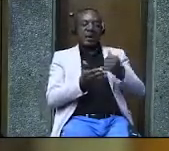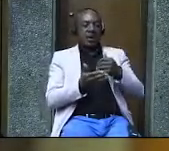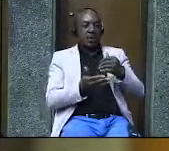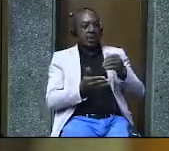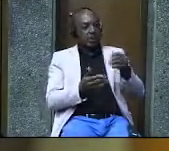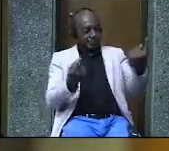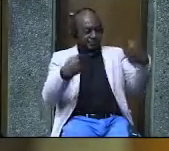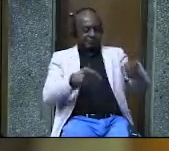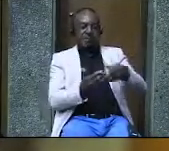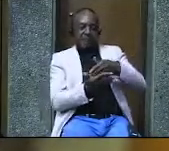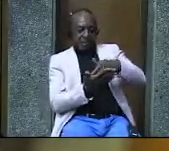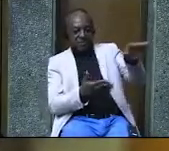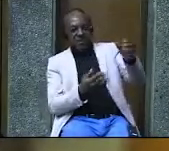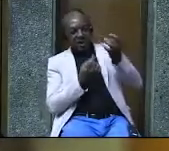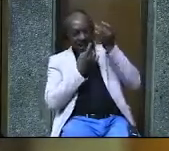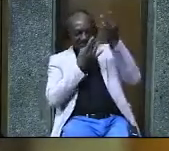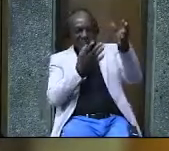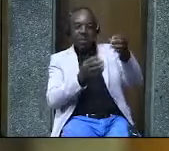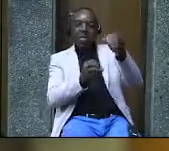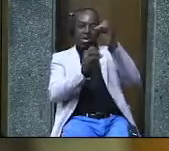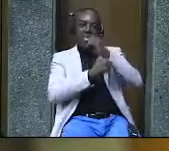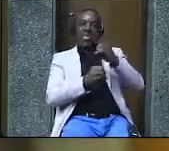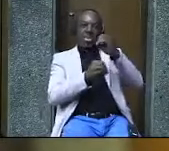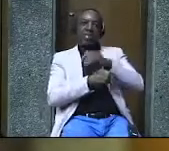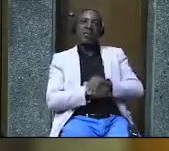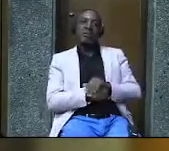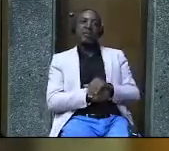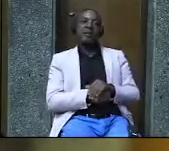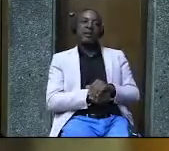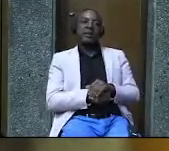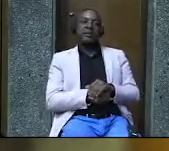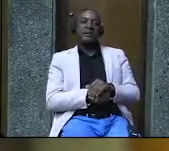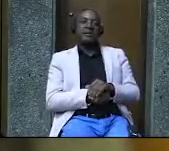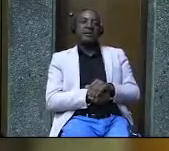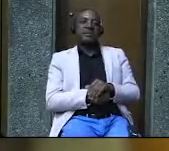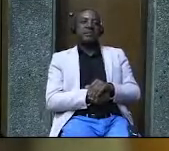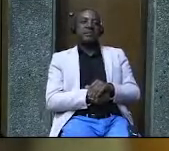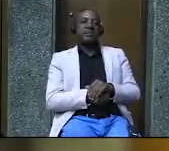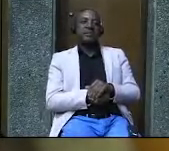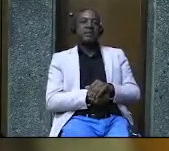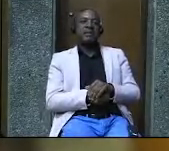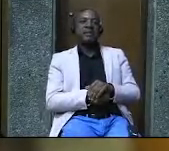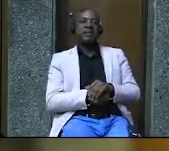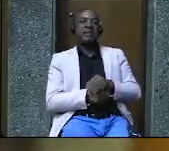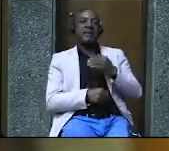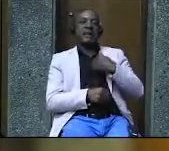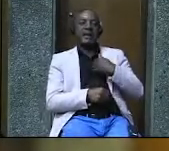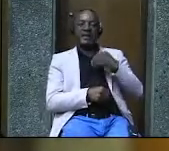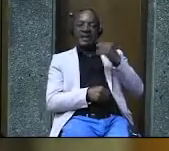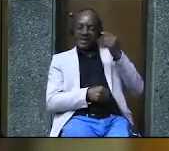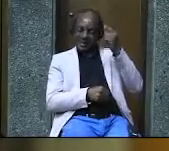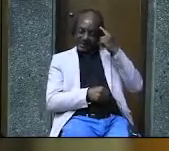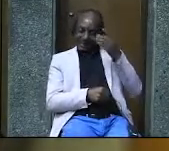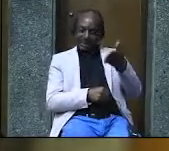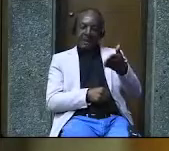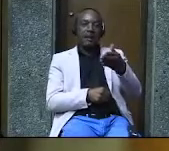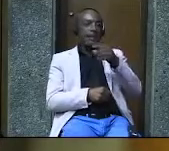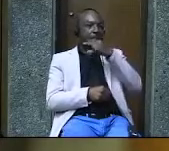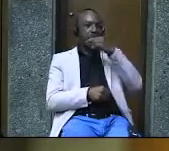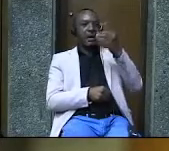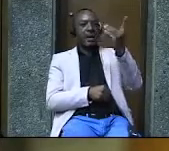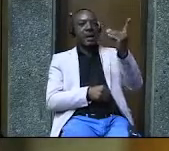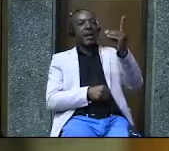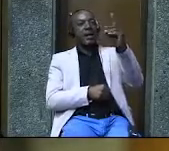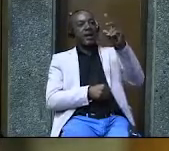retwa evictue ga mo ba ka feng go the rekuwe ka 2020 a re tsebe sa square re ne re tsebe ile developer mara se re thola ile